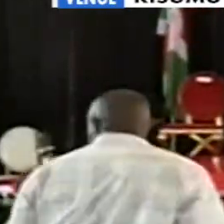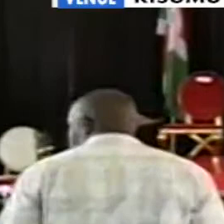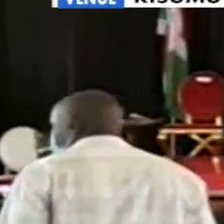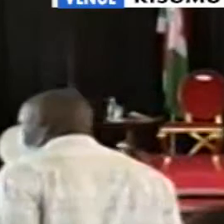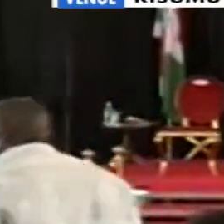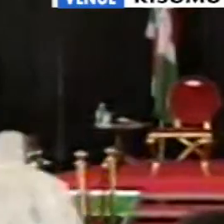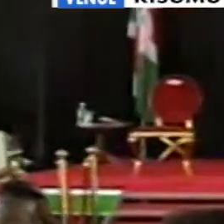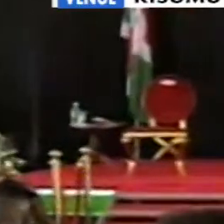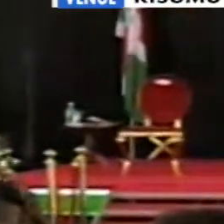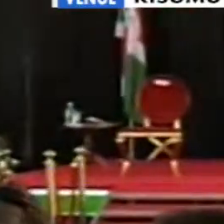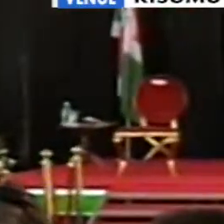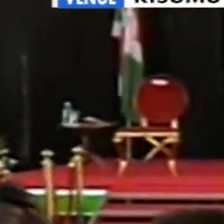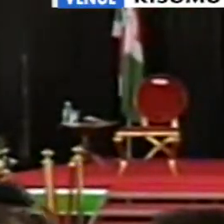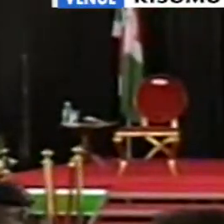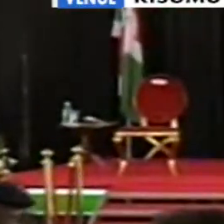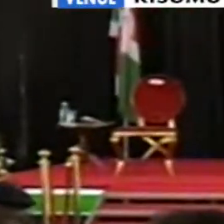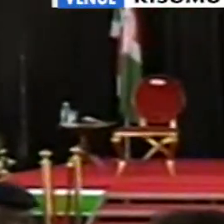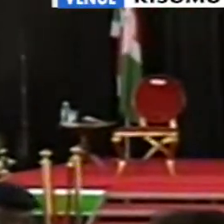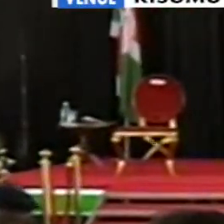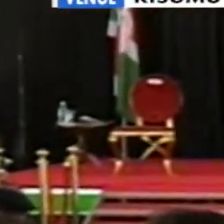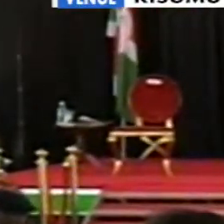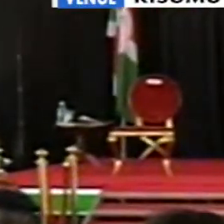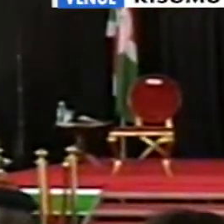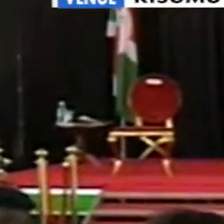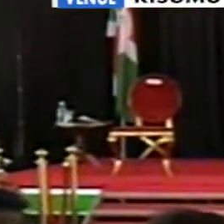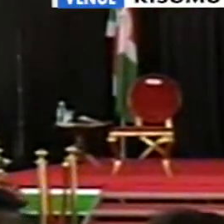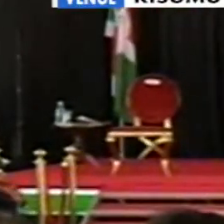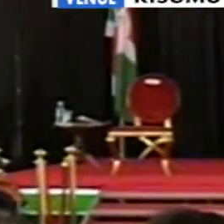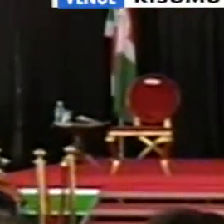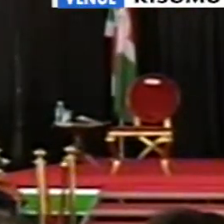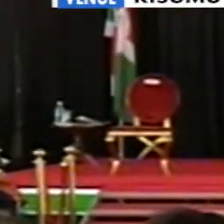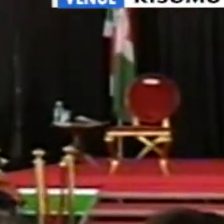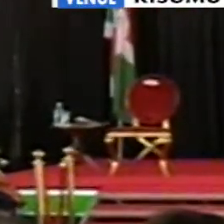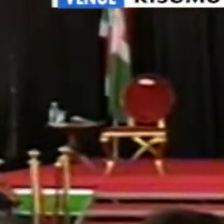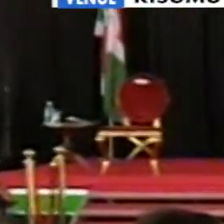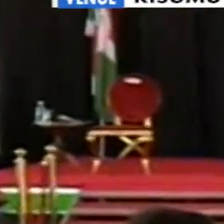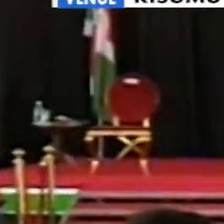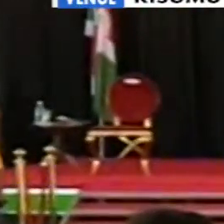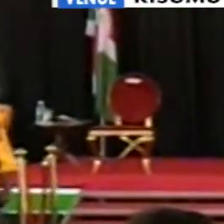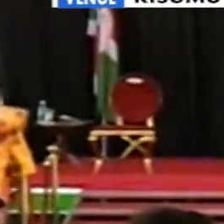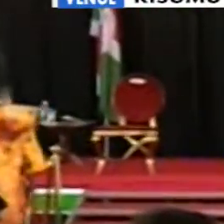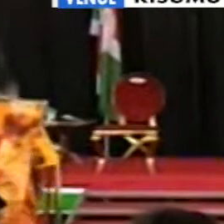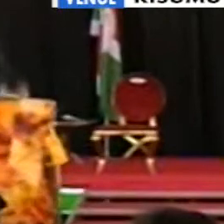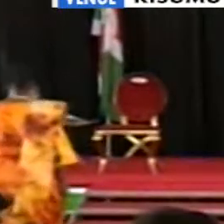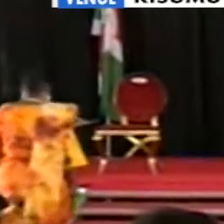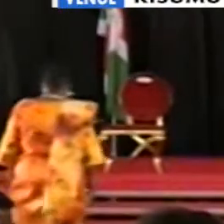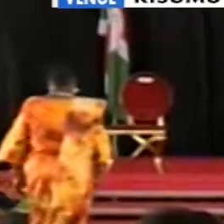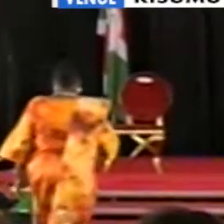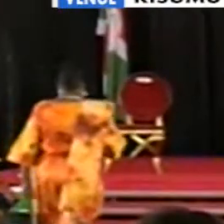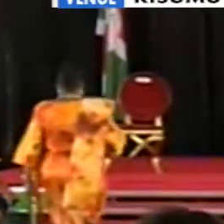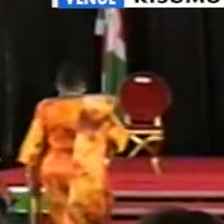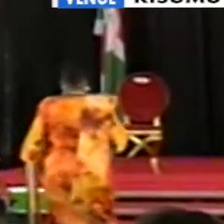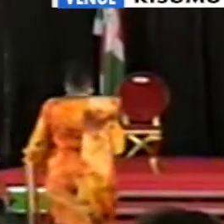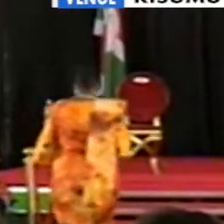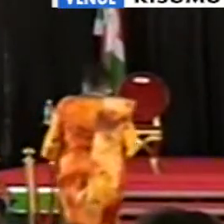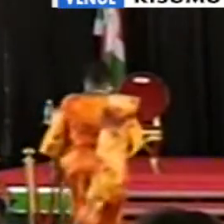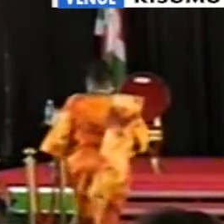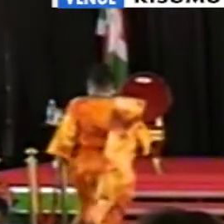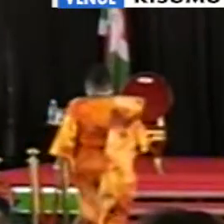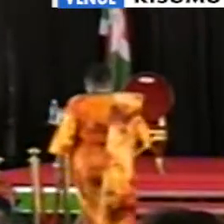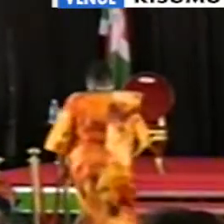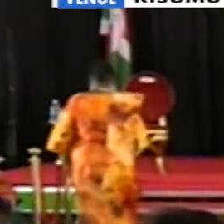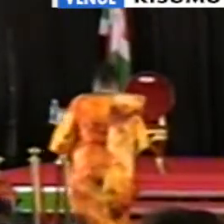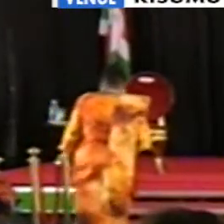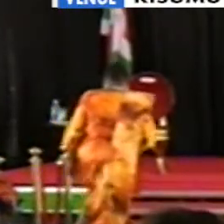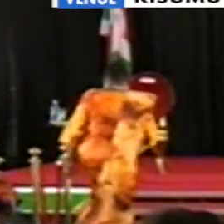Your Excellency, Honorable Uhuru Kenyatta, President of the Republic of Kenya and Commander-in-Chief of Defense Forces, Your Excellency